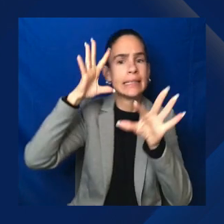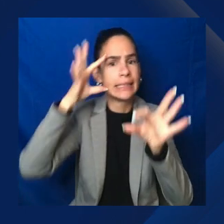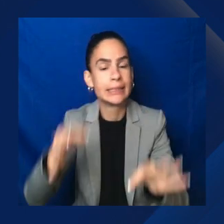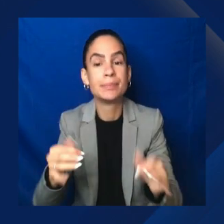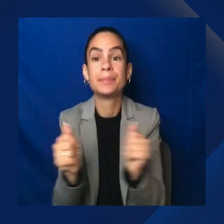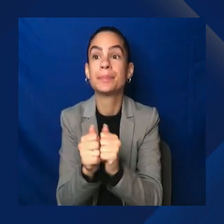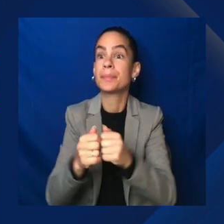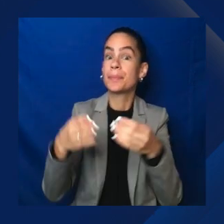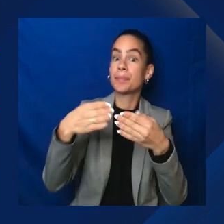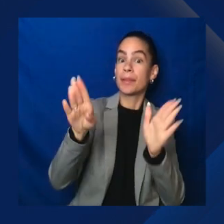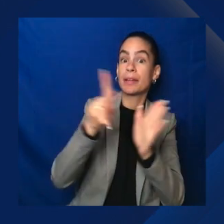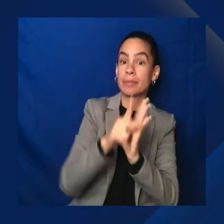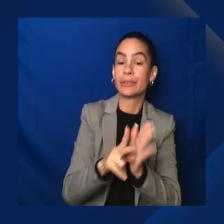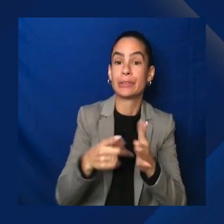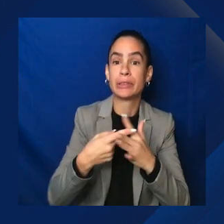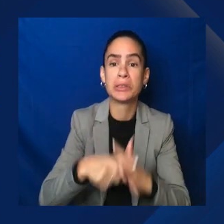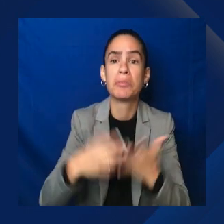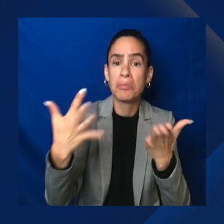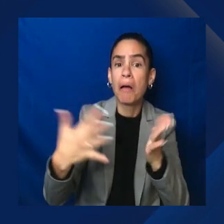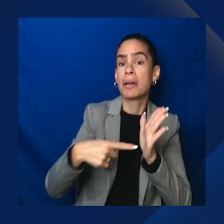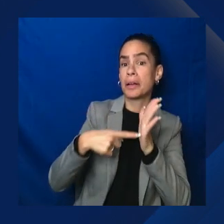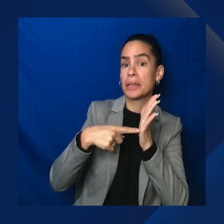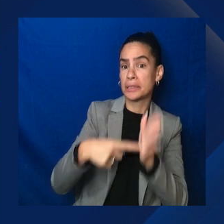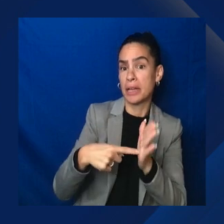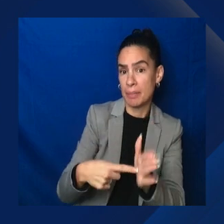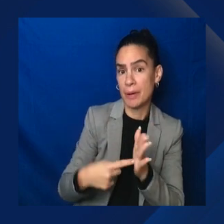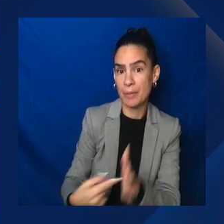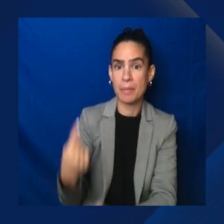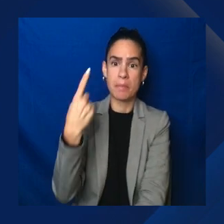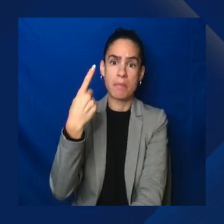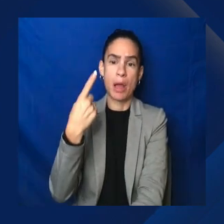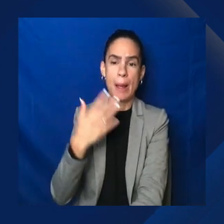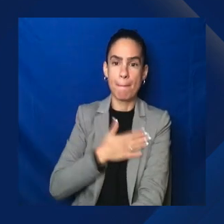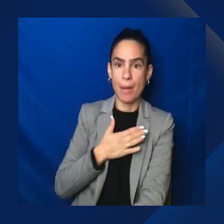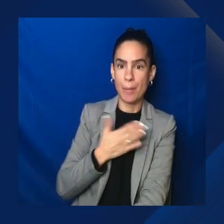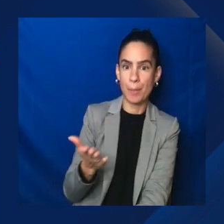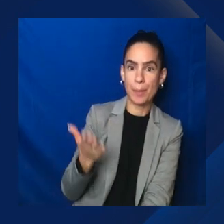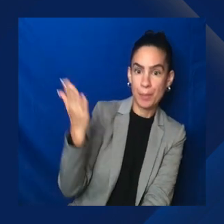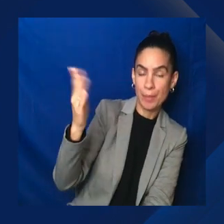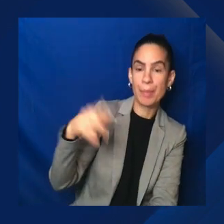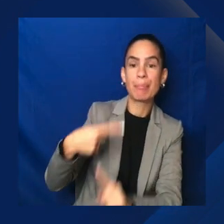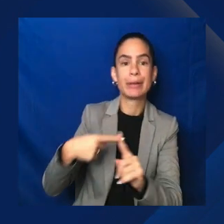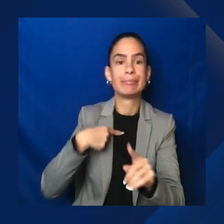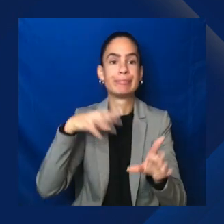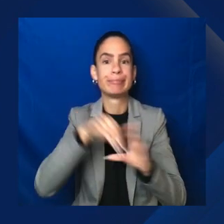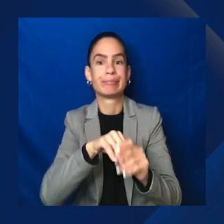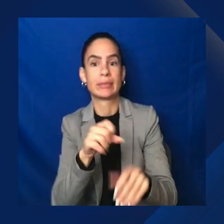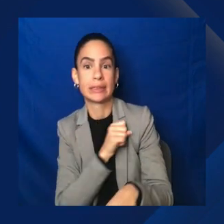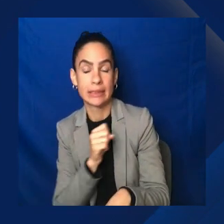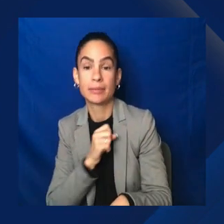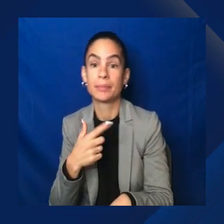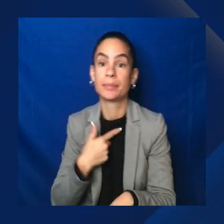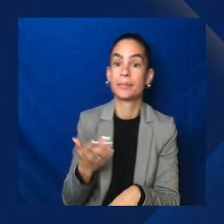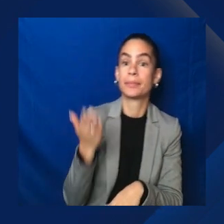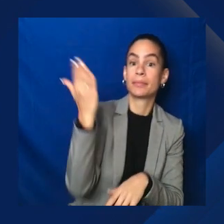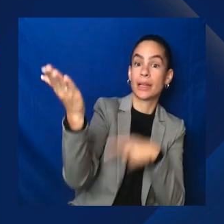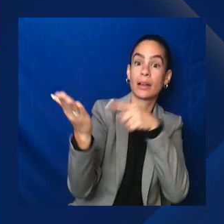example, one of my bills when I was in the Senate saying let's deal with training healthcare